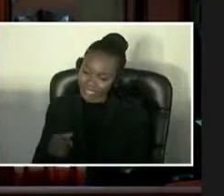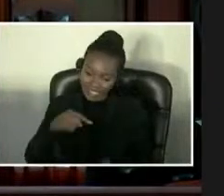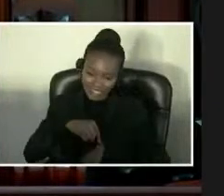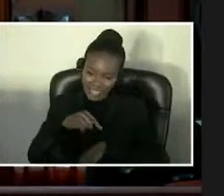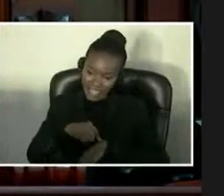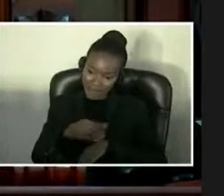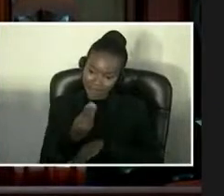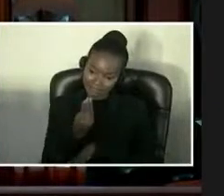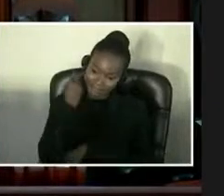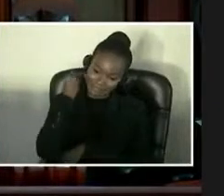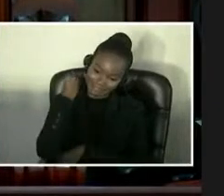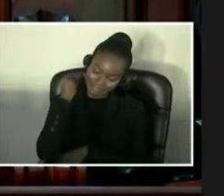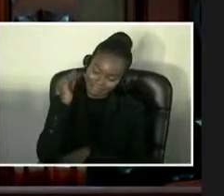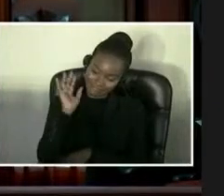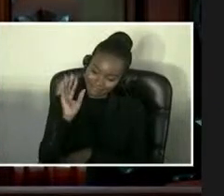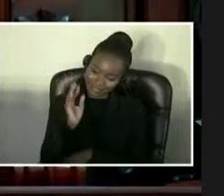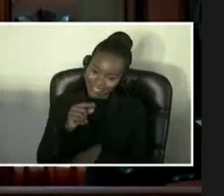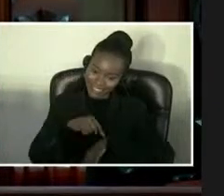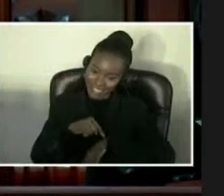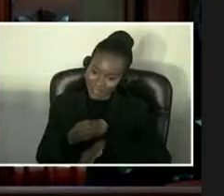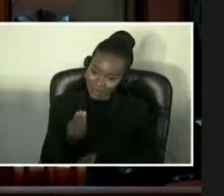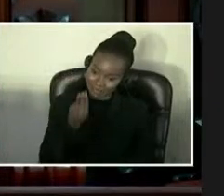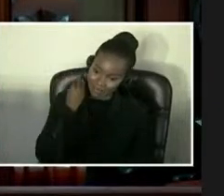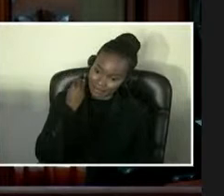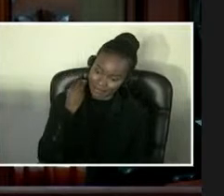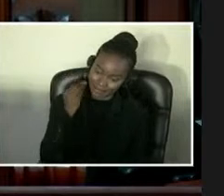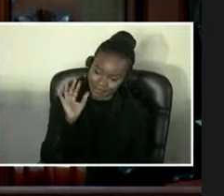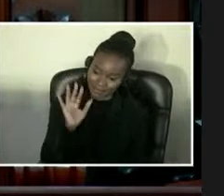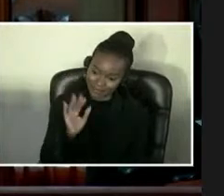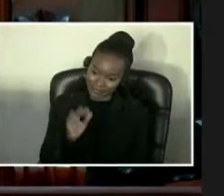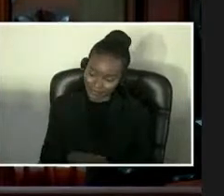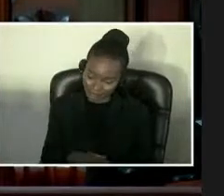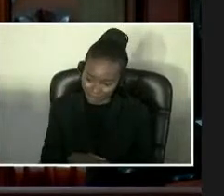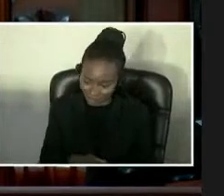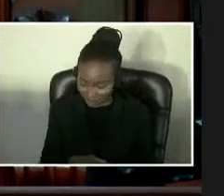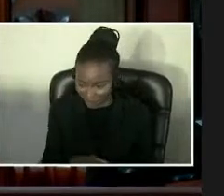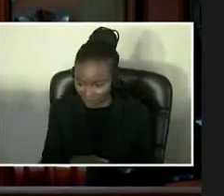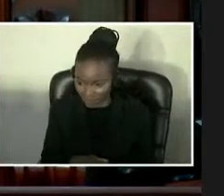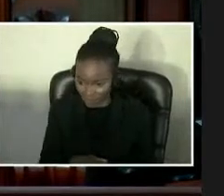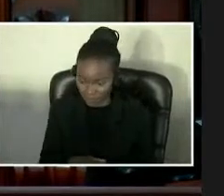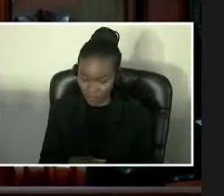for me hi i said